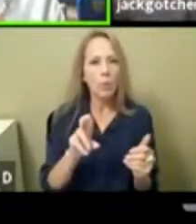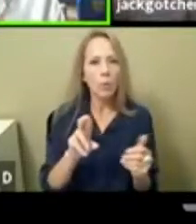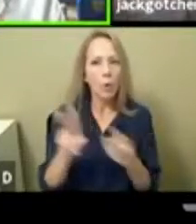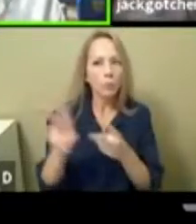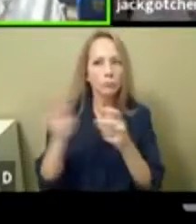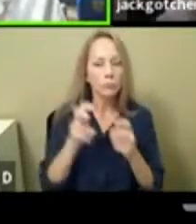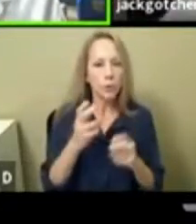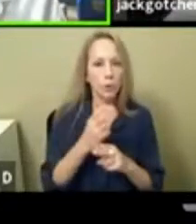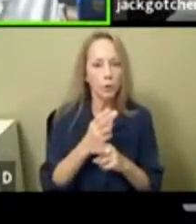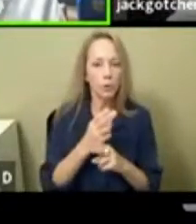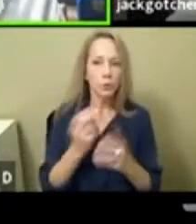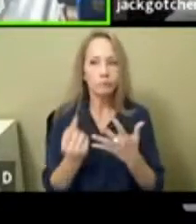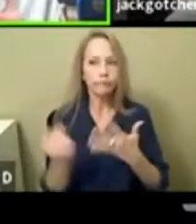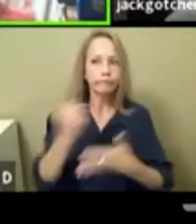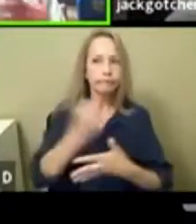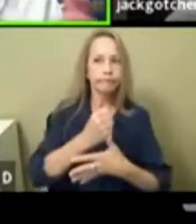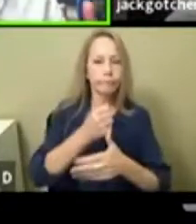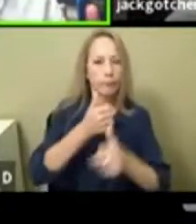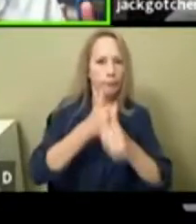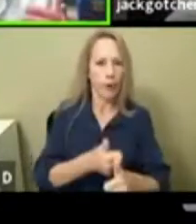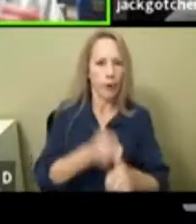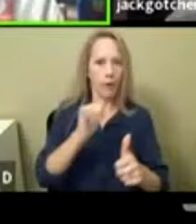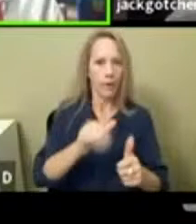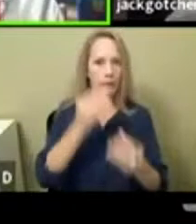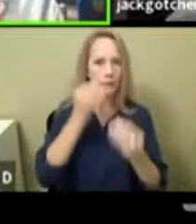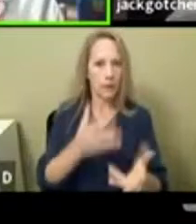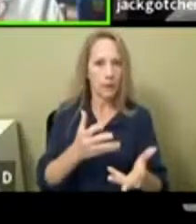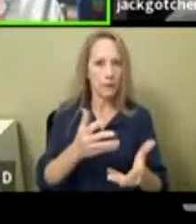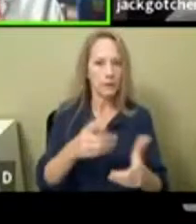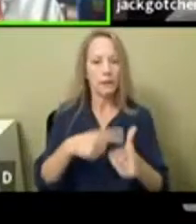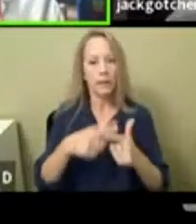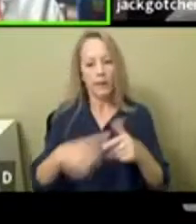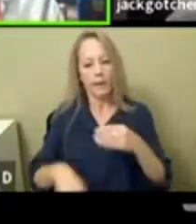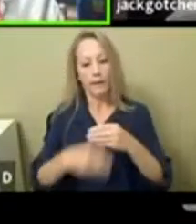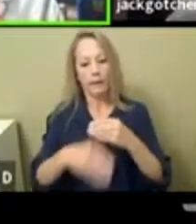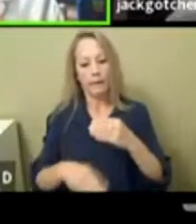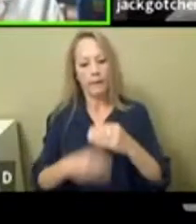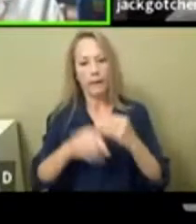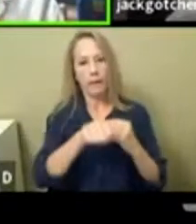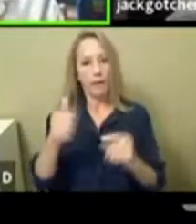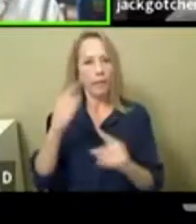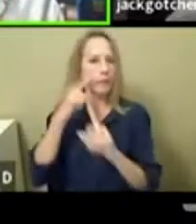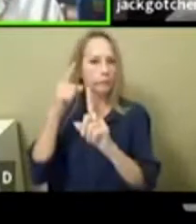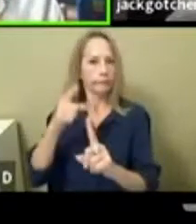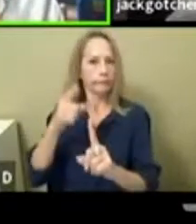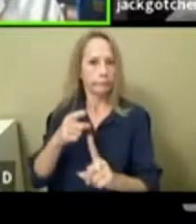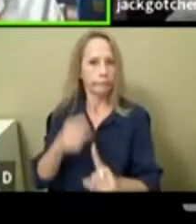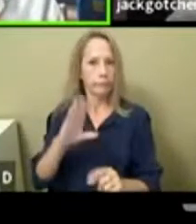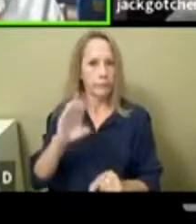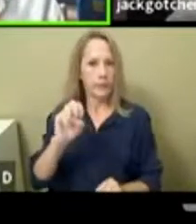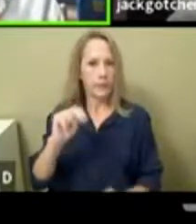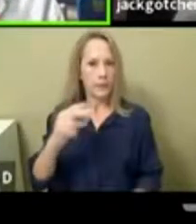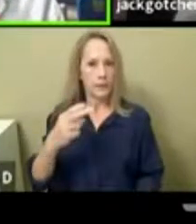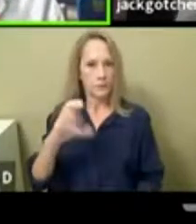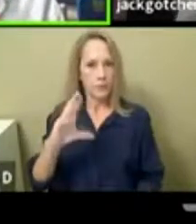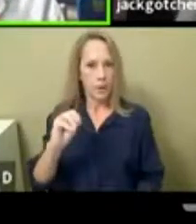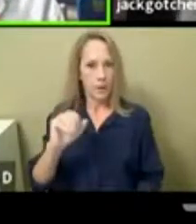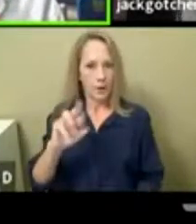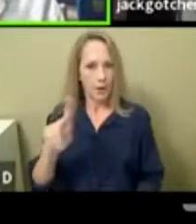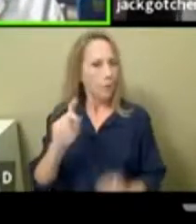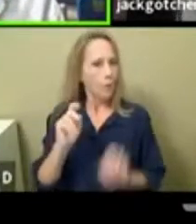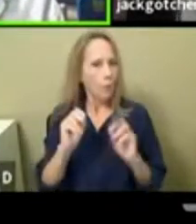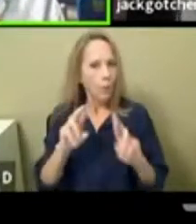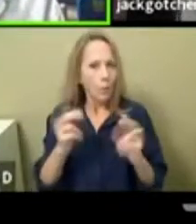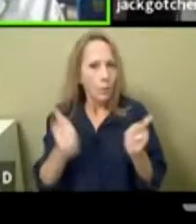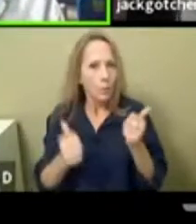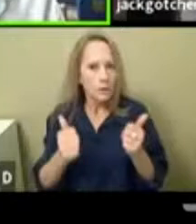the predominant information and then complement them with the other benchmarks, or is it going to be absolute? And then the second thing is